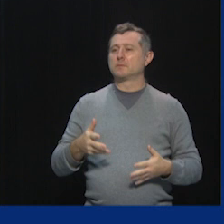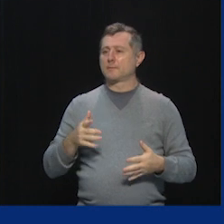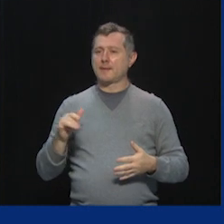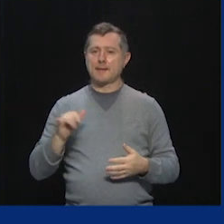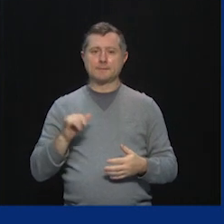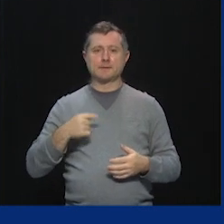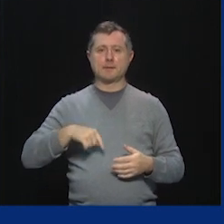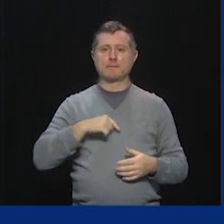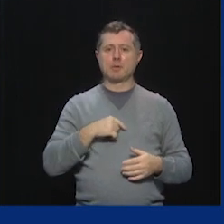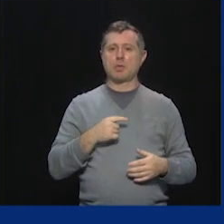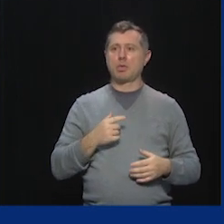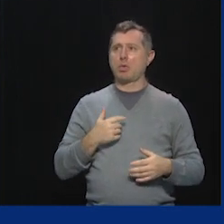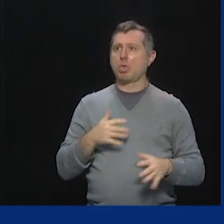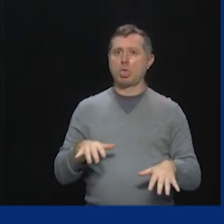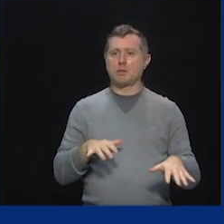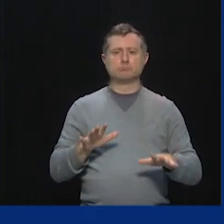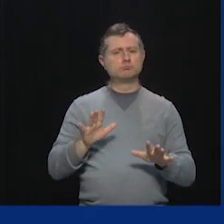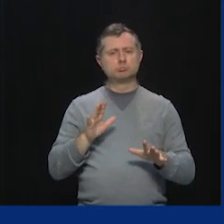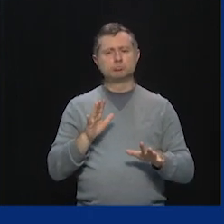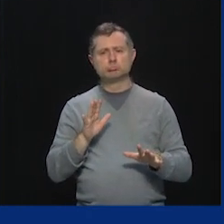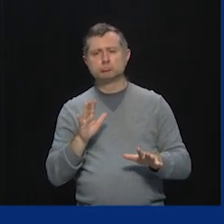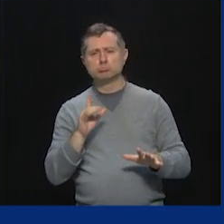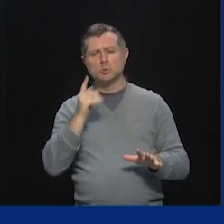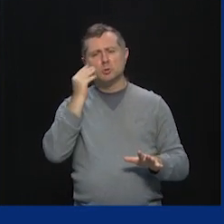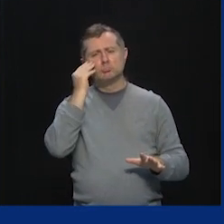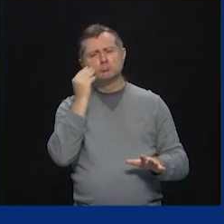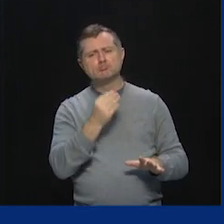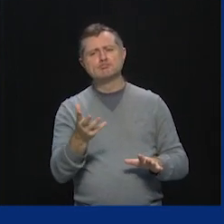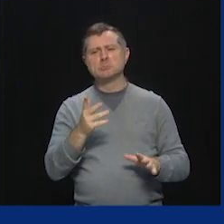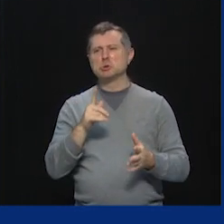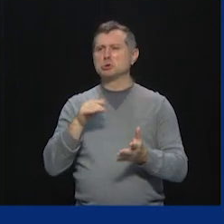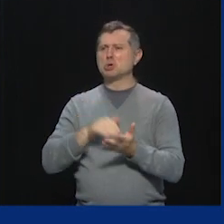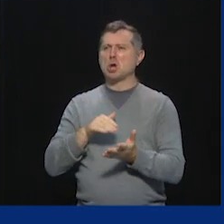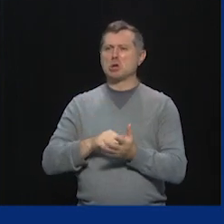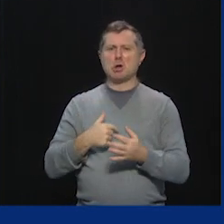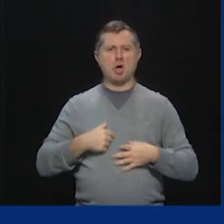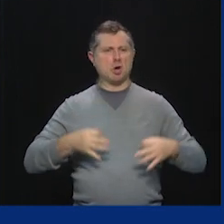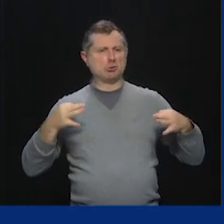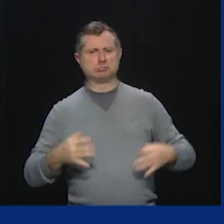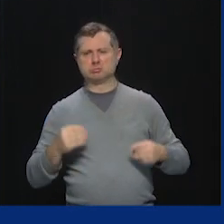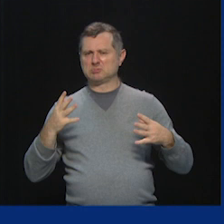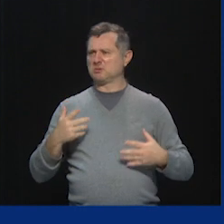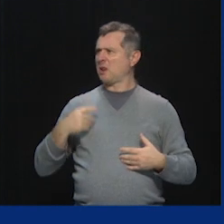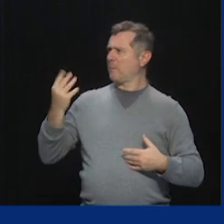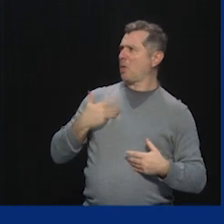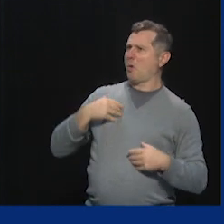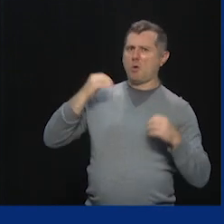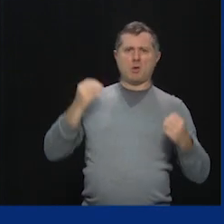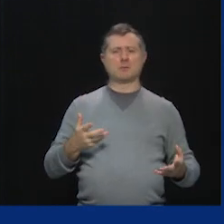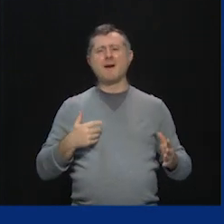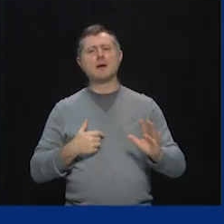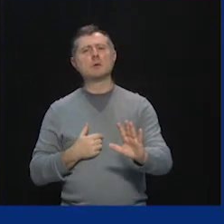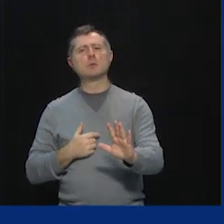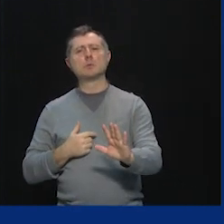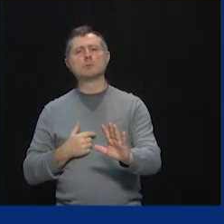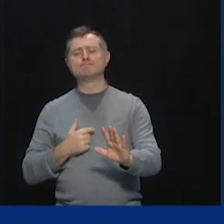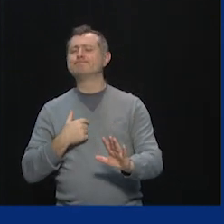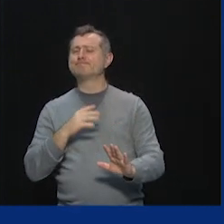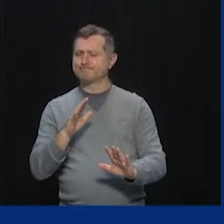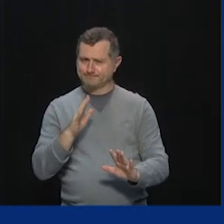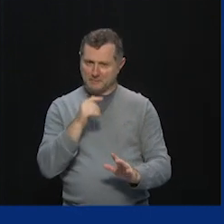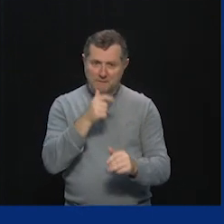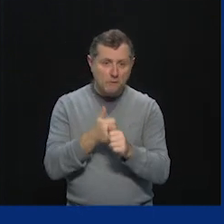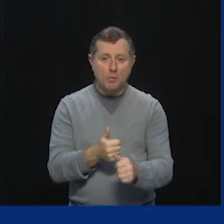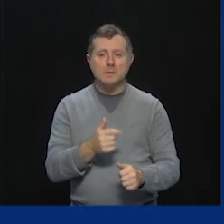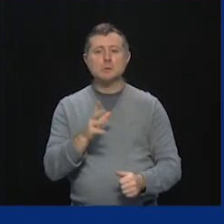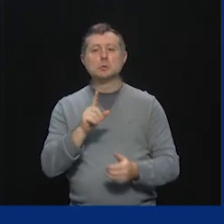healthcare professionals. Tell us what needs to be done based on your knowledge of the science, the data, and the facts. And also weekly testing of